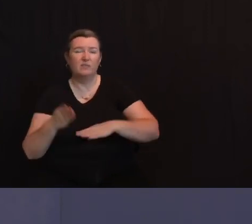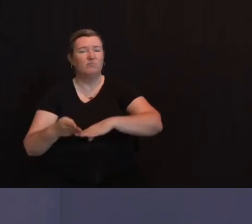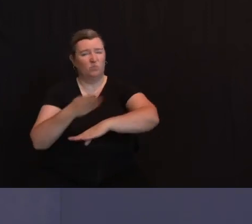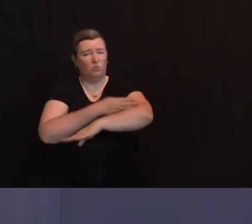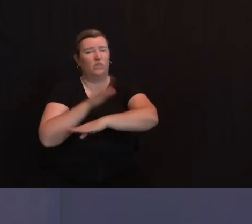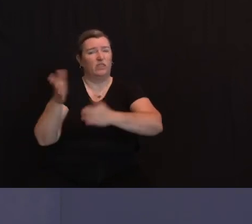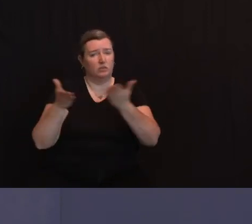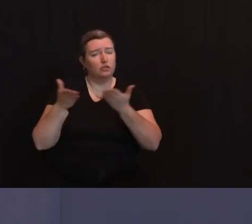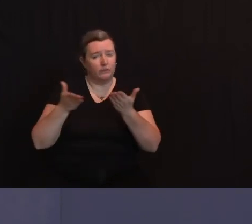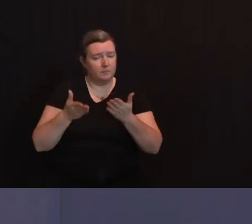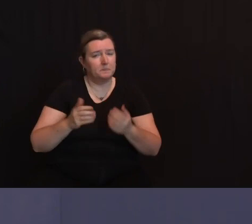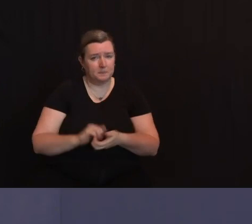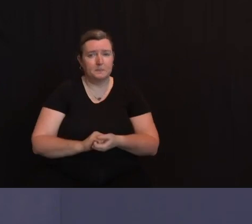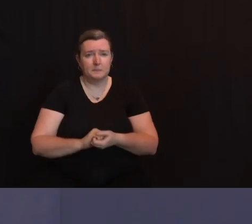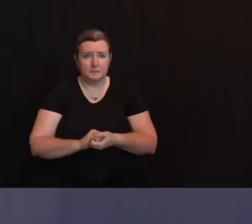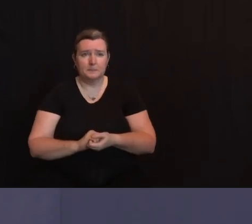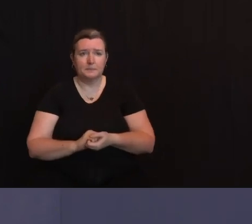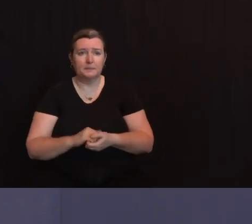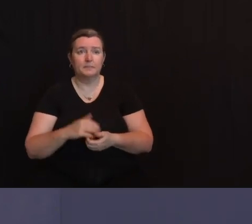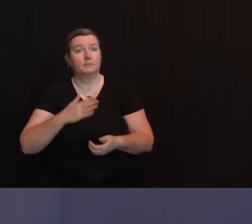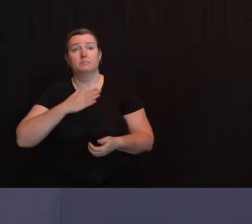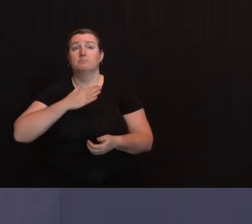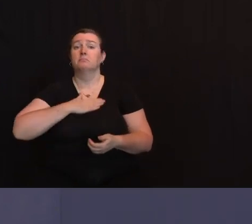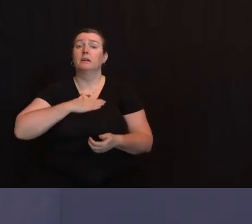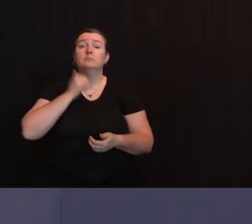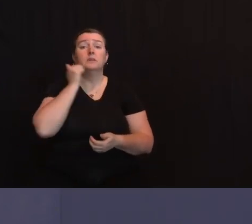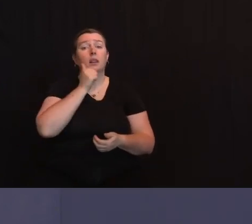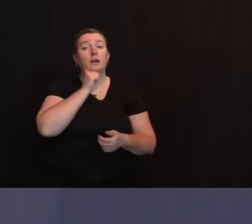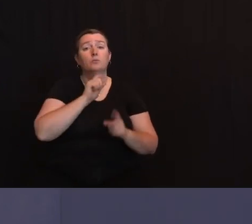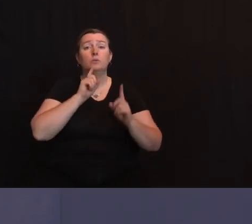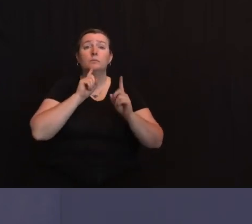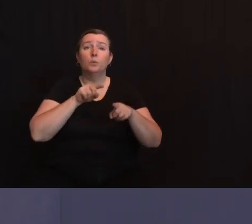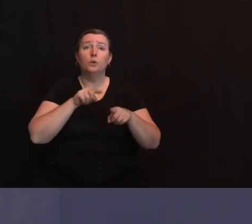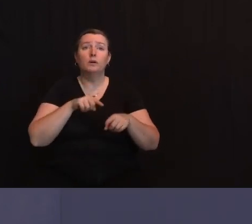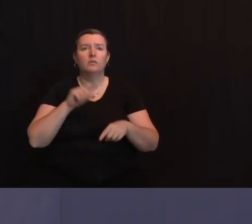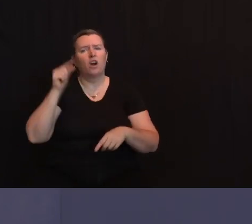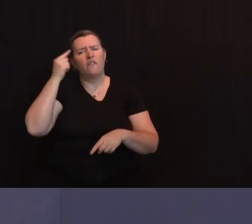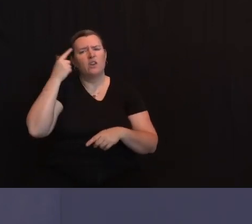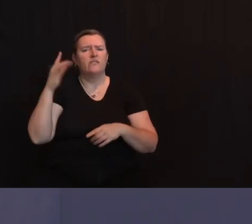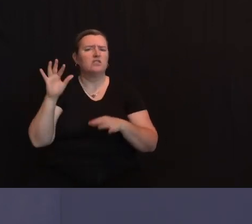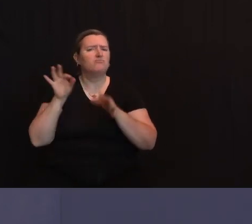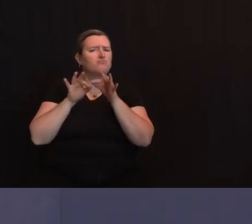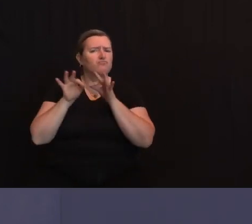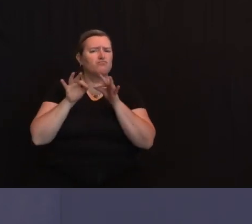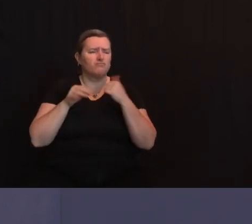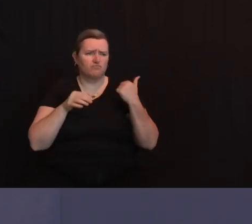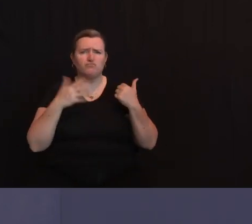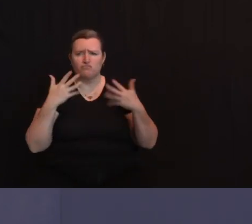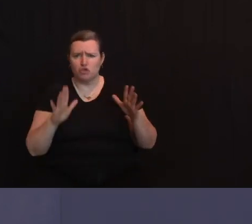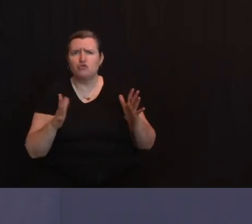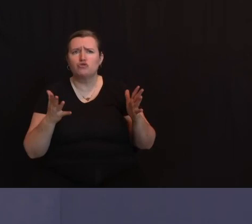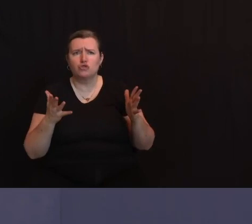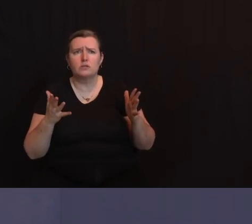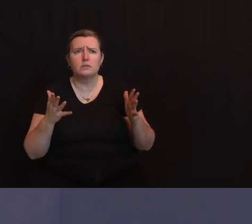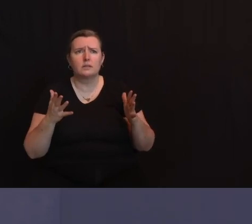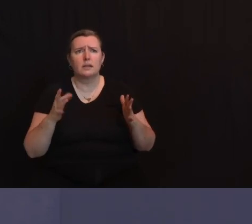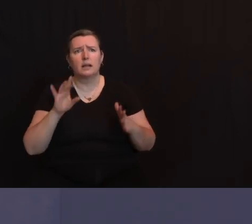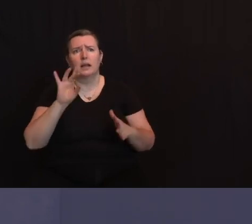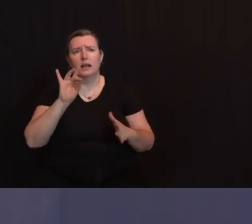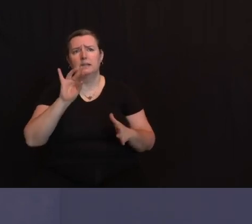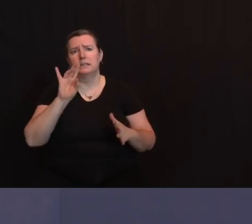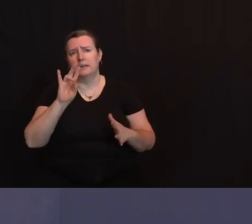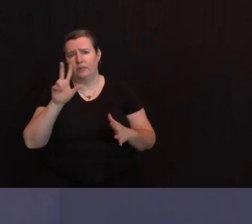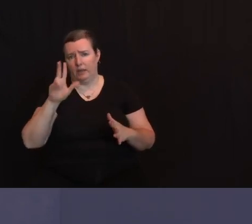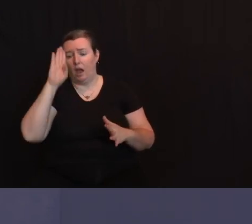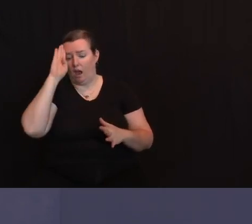Moving on to my daily report, the governor shared that the hospitals report 873 hospitalizations with